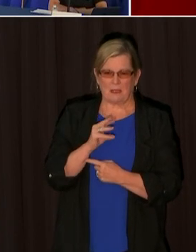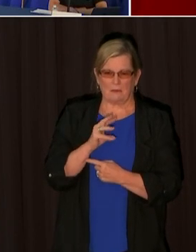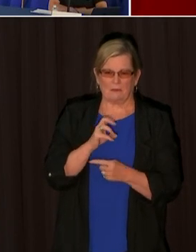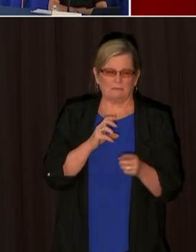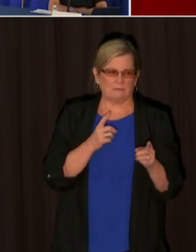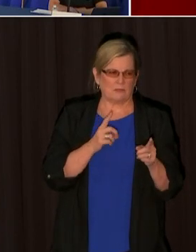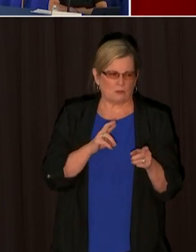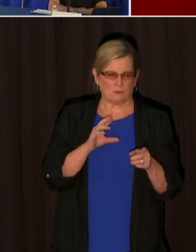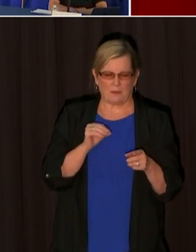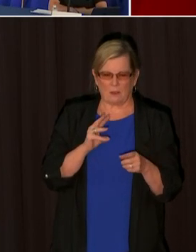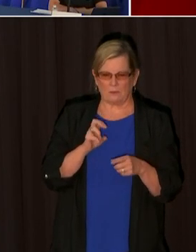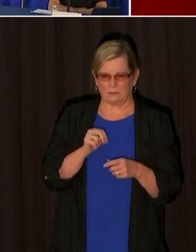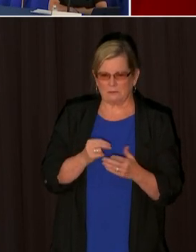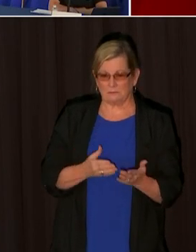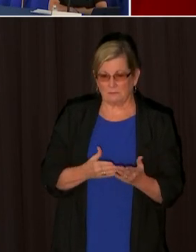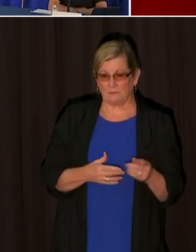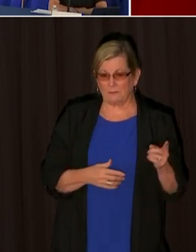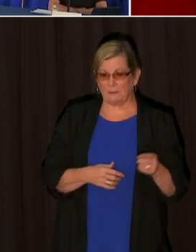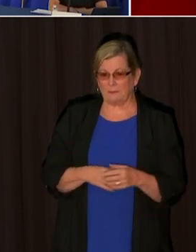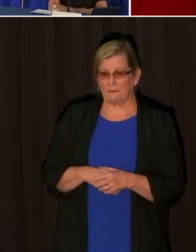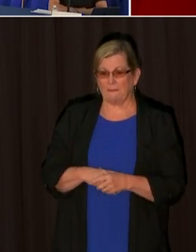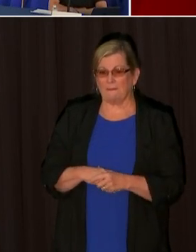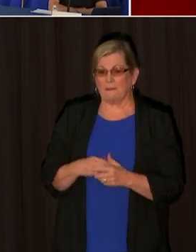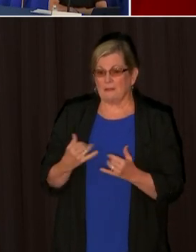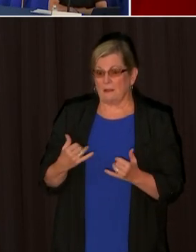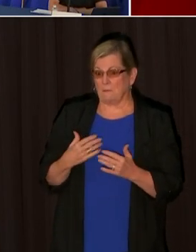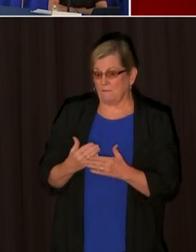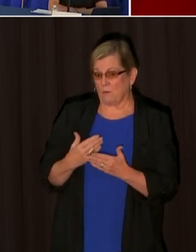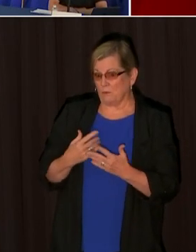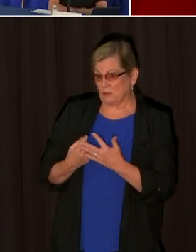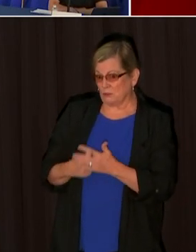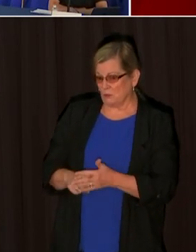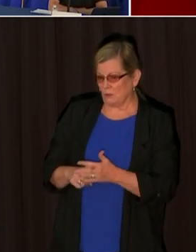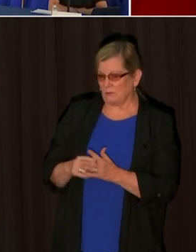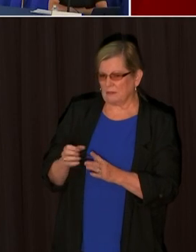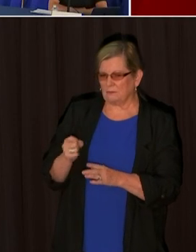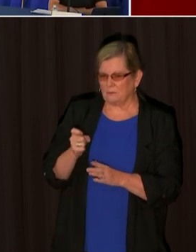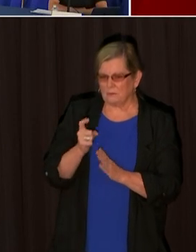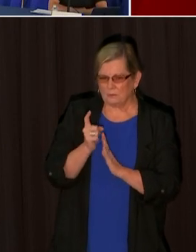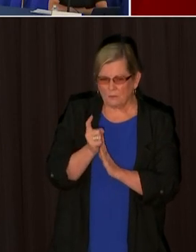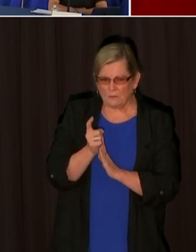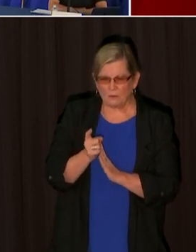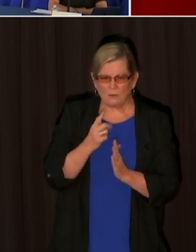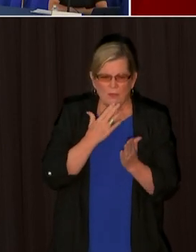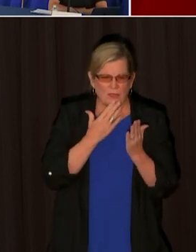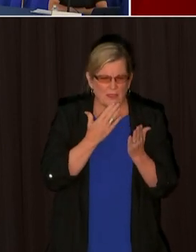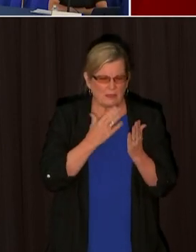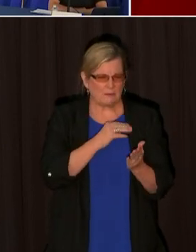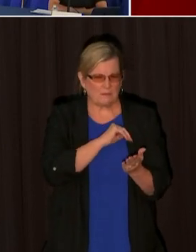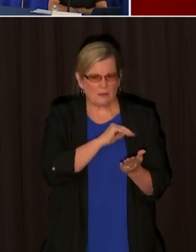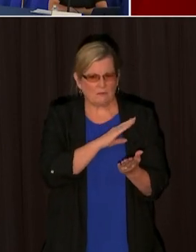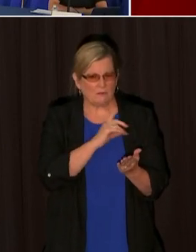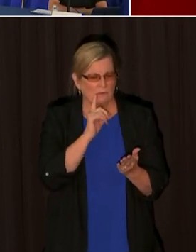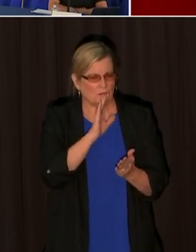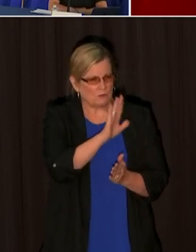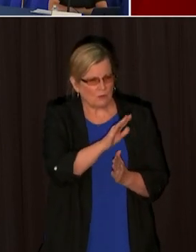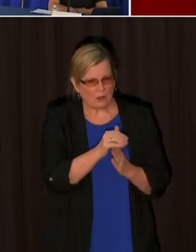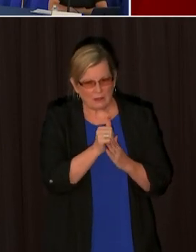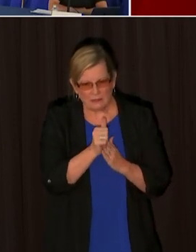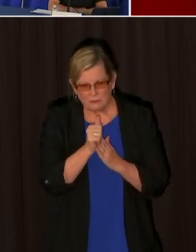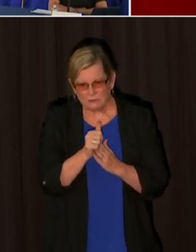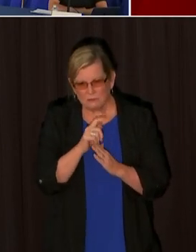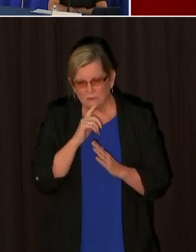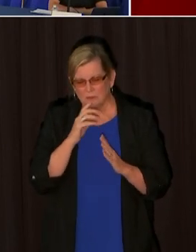before I launch into the campaign, I just do want to take a moment of personal privilege to thank you for your leadership and just all the tremendous work that you've done